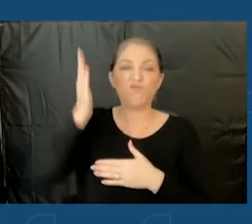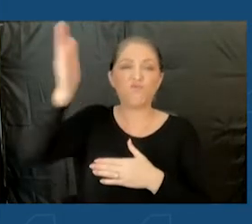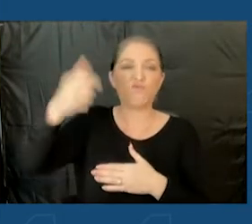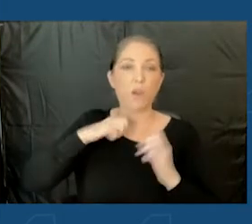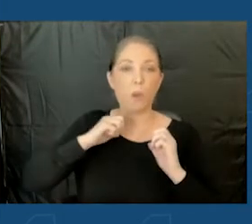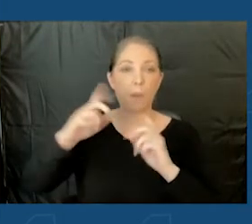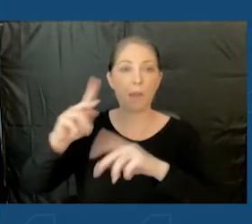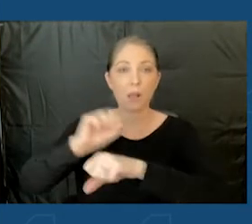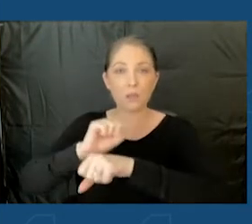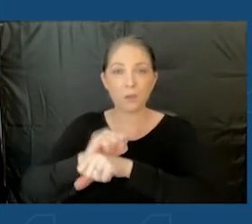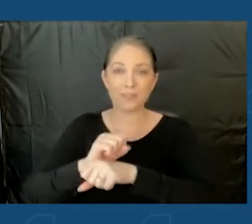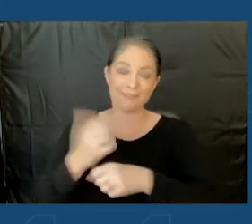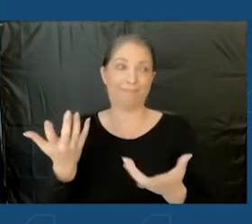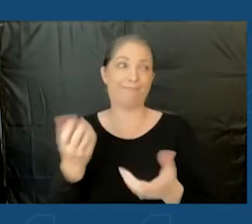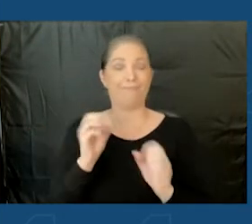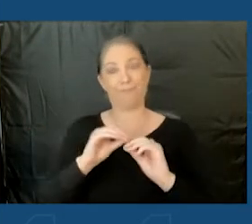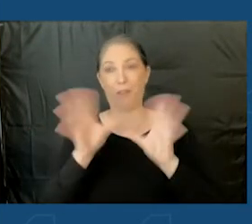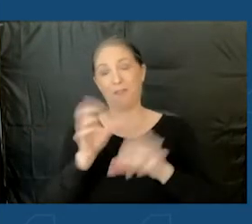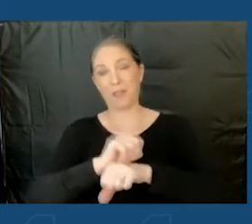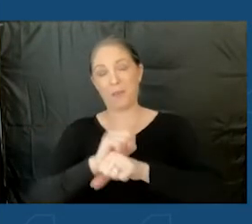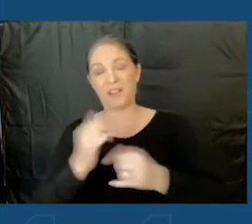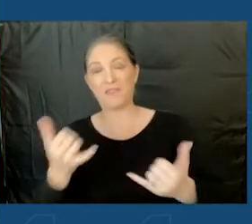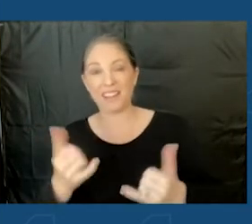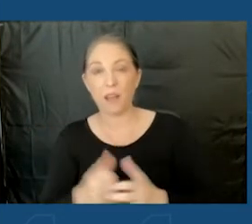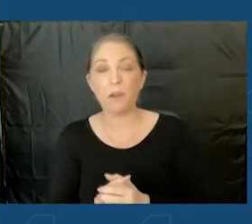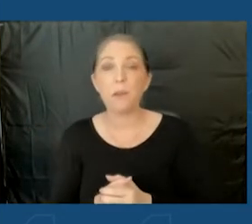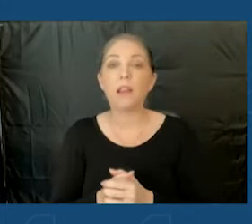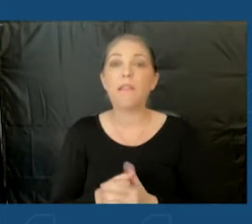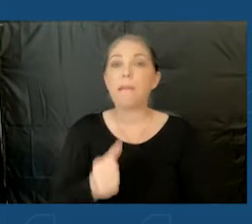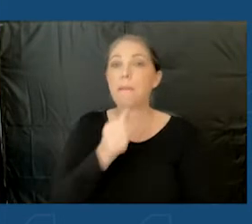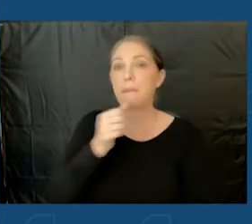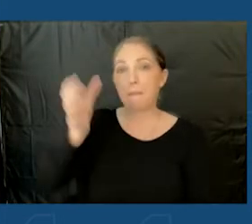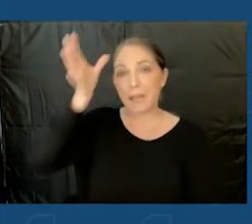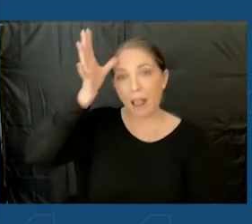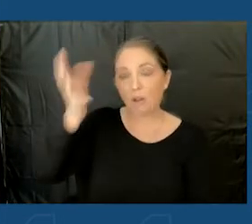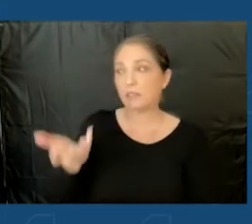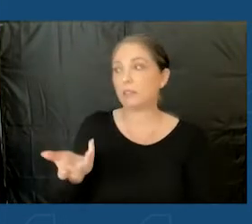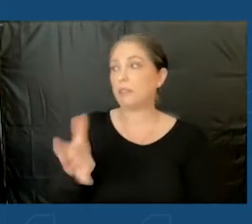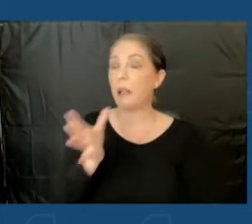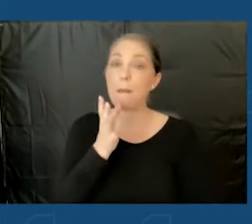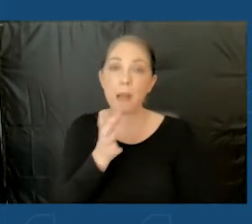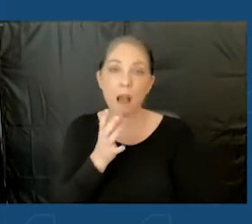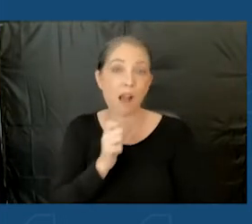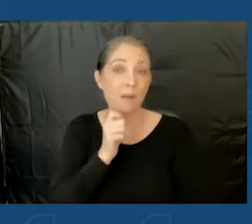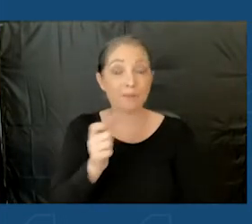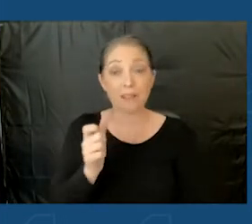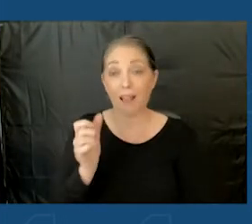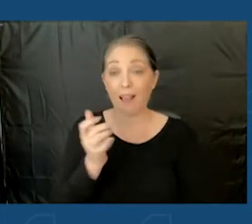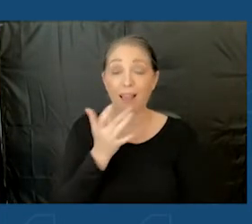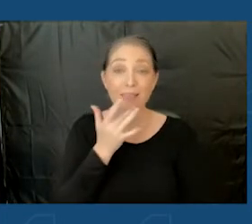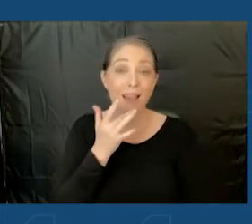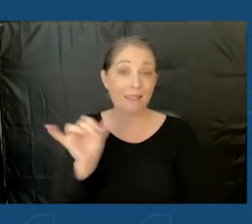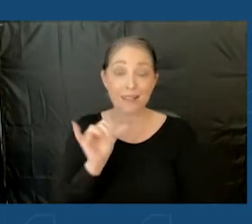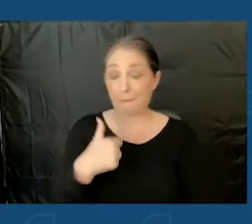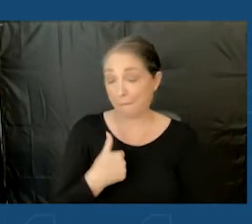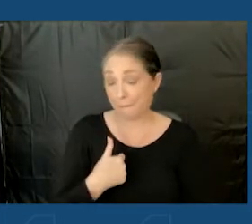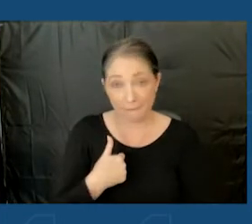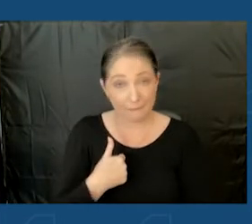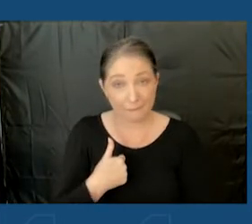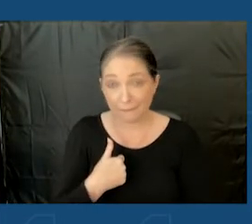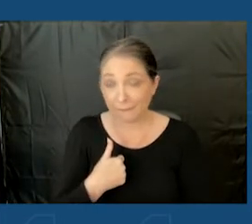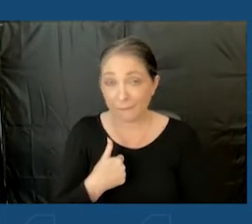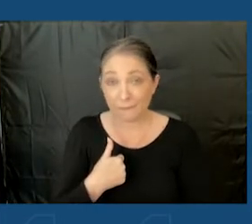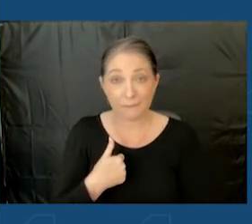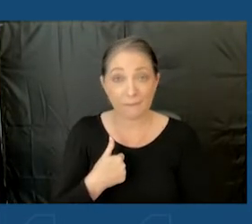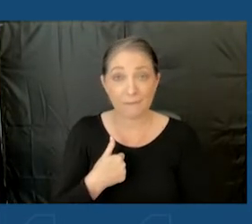right now. But too many parents and moms aren't as lucky as I was, to get back on the path. And the